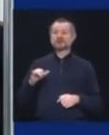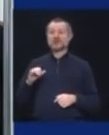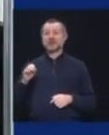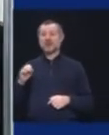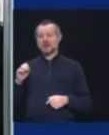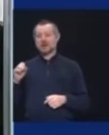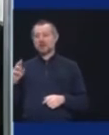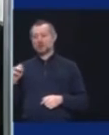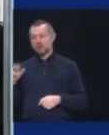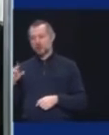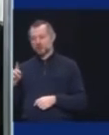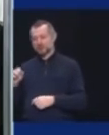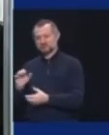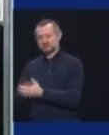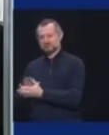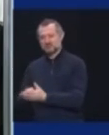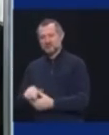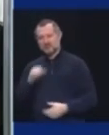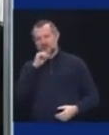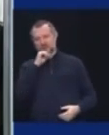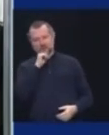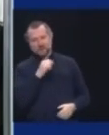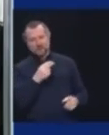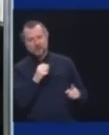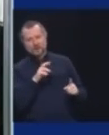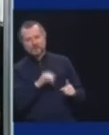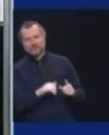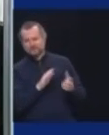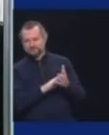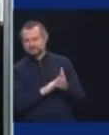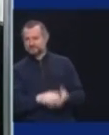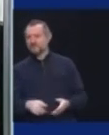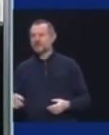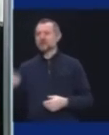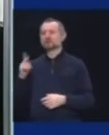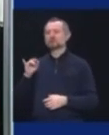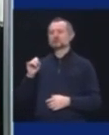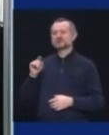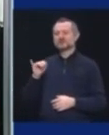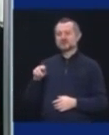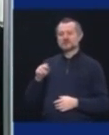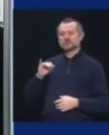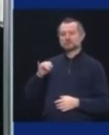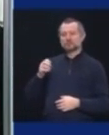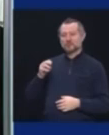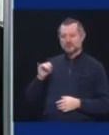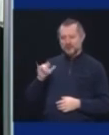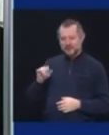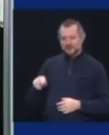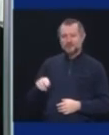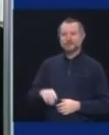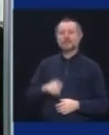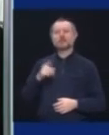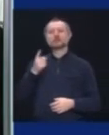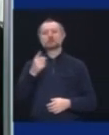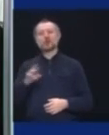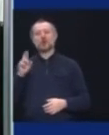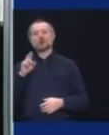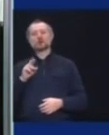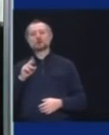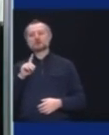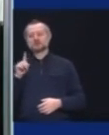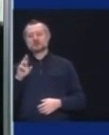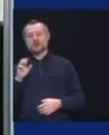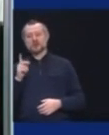Bishop Harvey, Kristen Jonigan, Dr. Howard Zucker, who's done a great job all across the state. Let's give him a round of